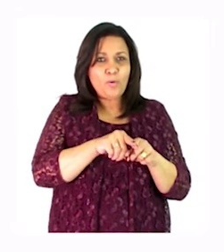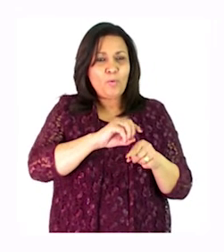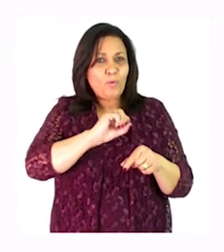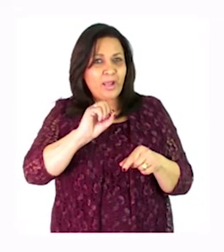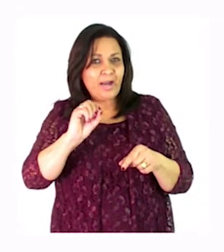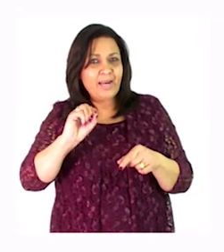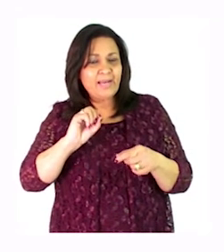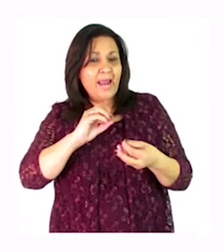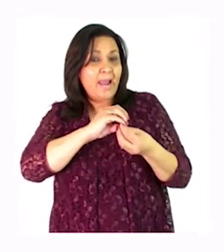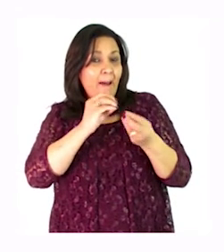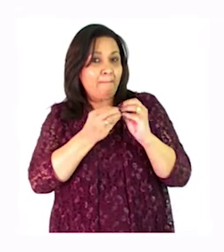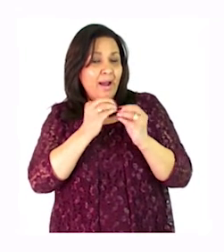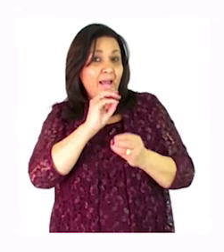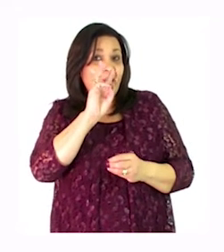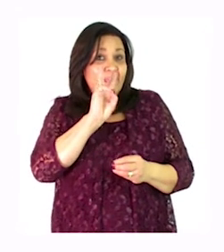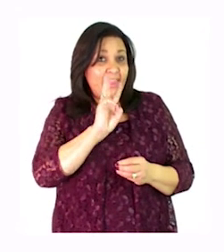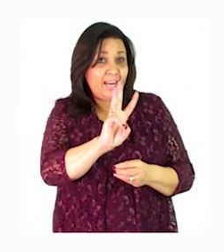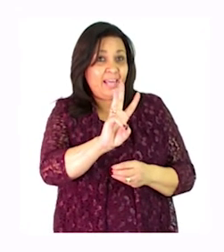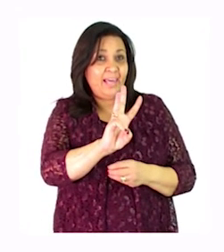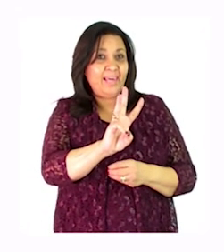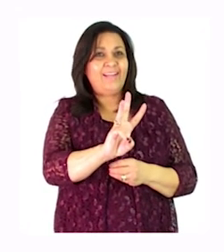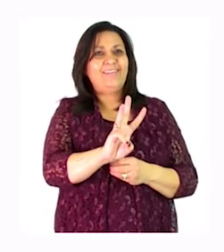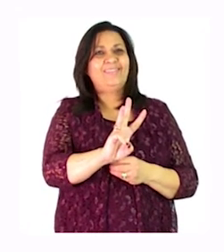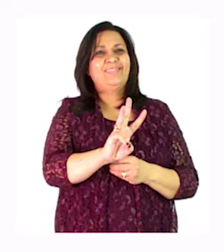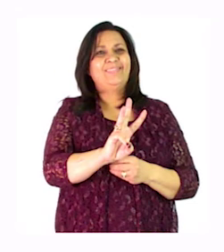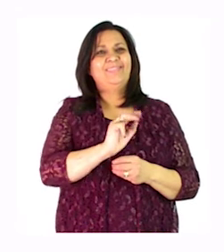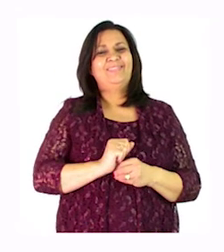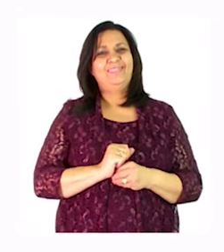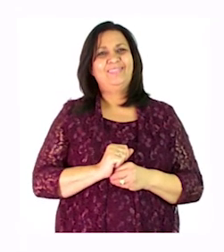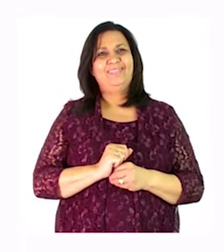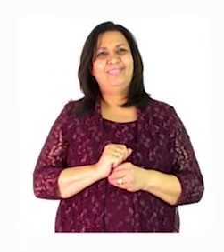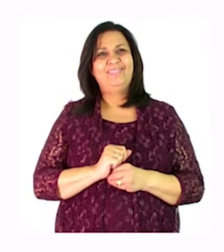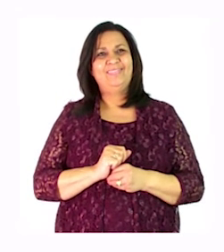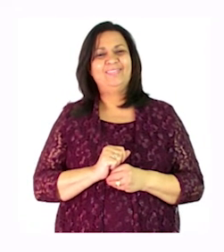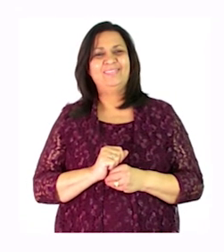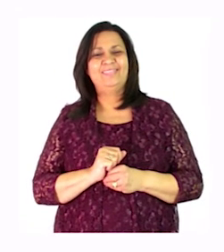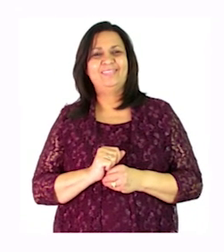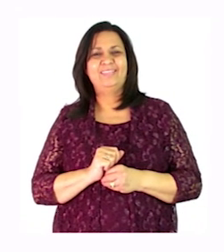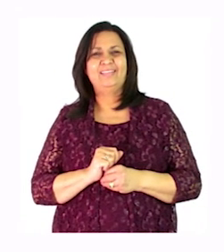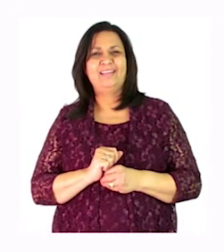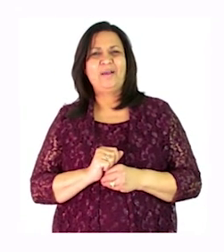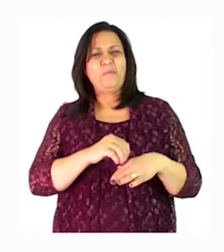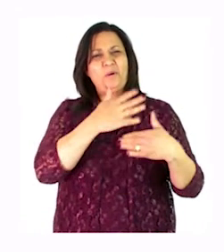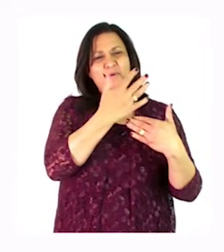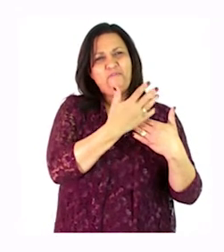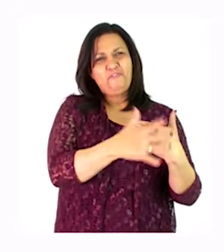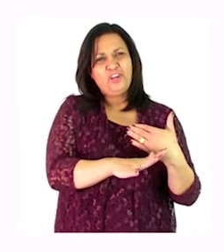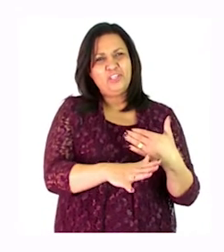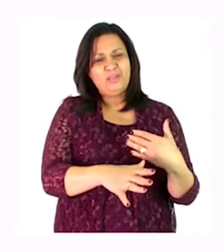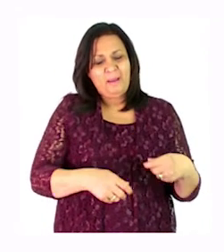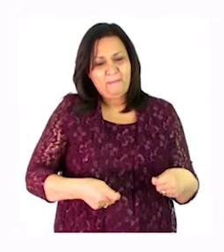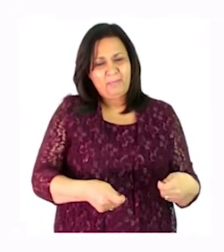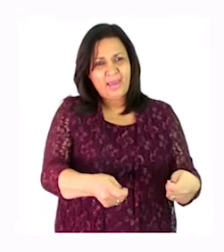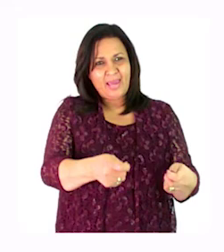at the beginning. So that is picture number 3. Once we have baked the